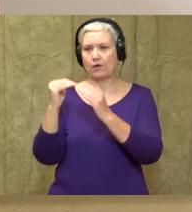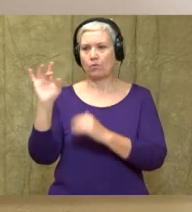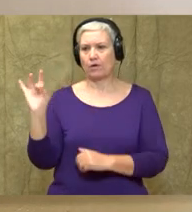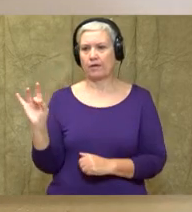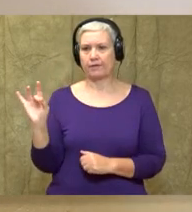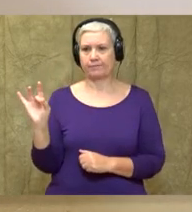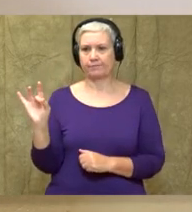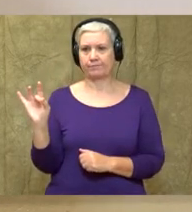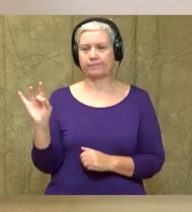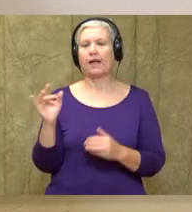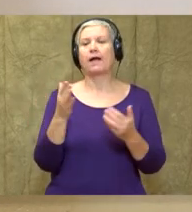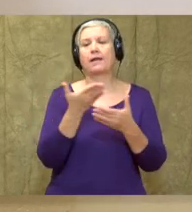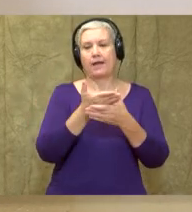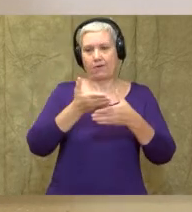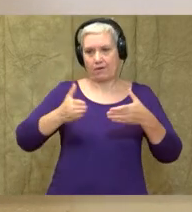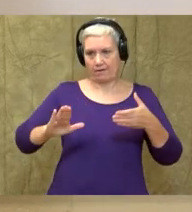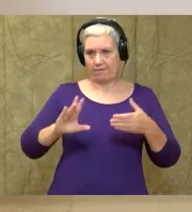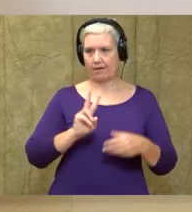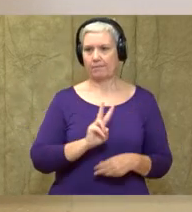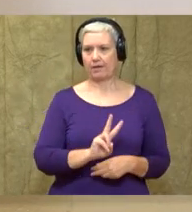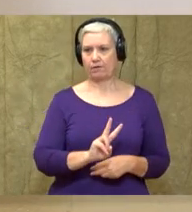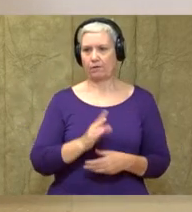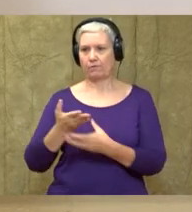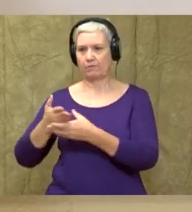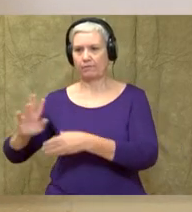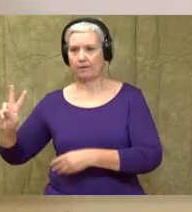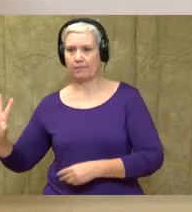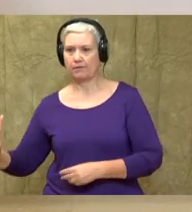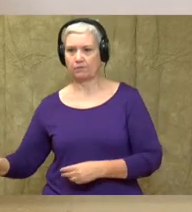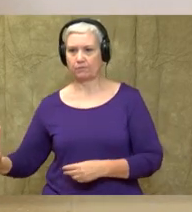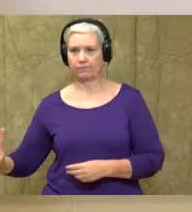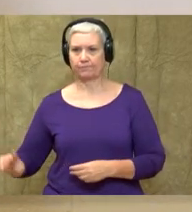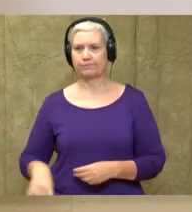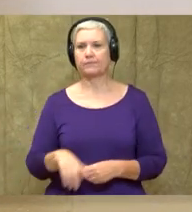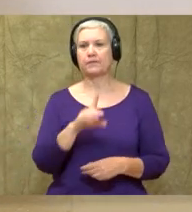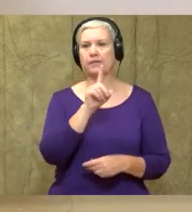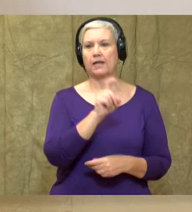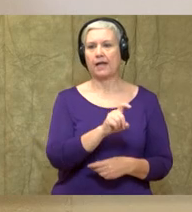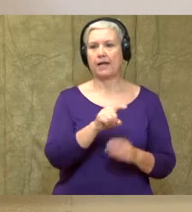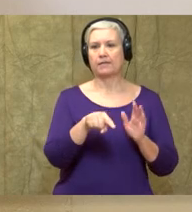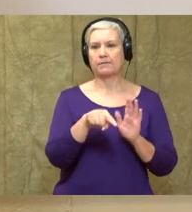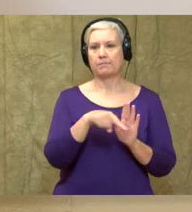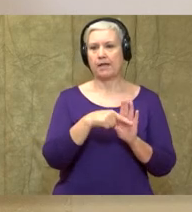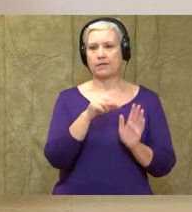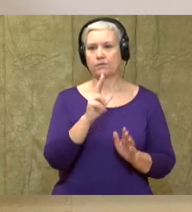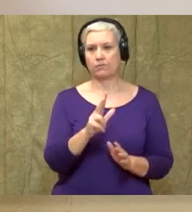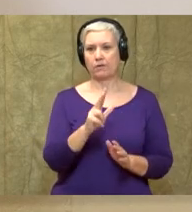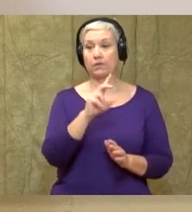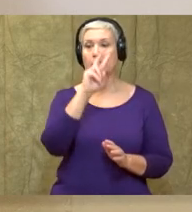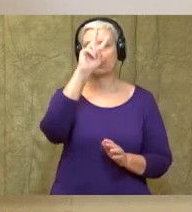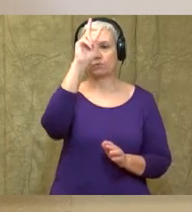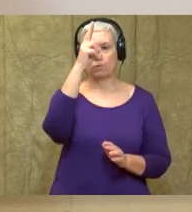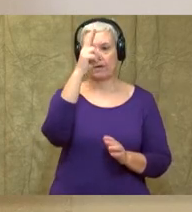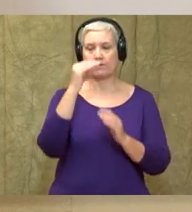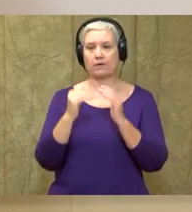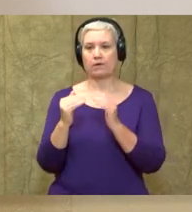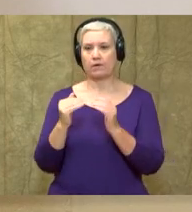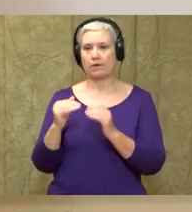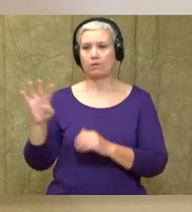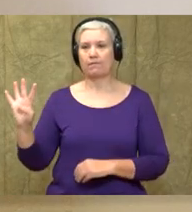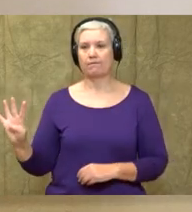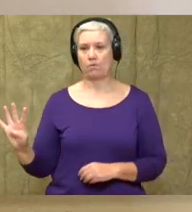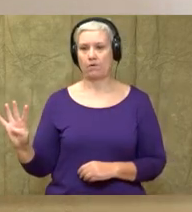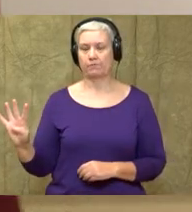I'm going to divide both sides by 2, leaving us with x minus 3 squared is equal to